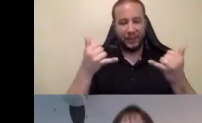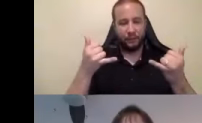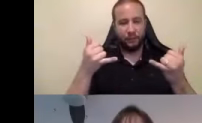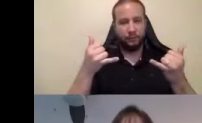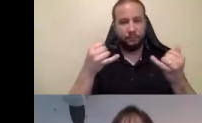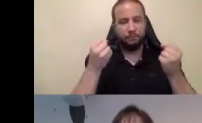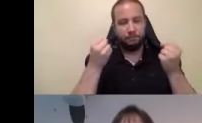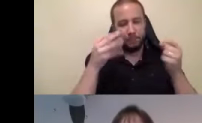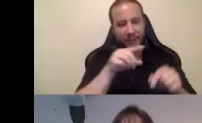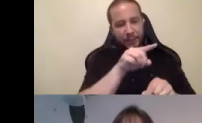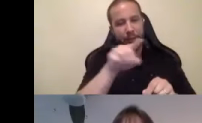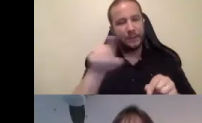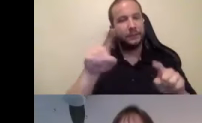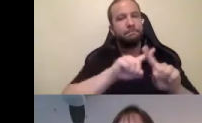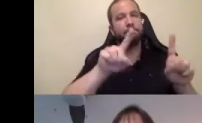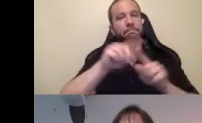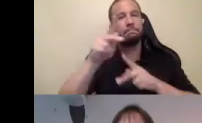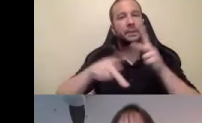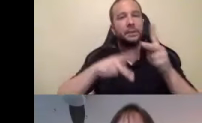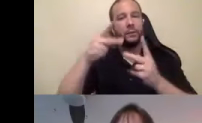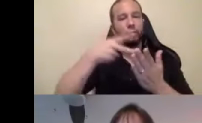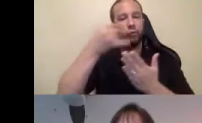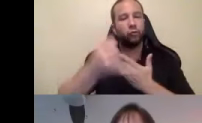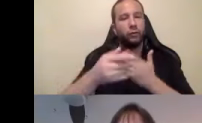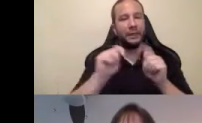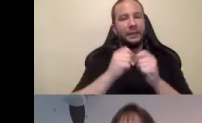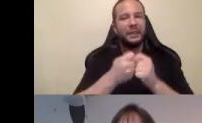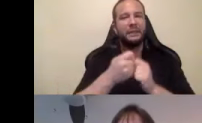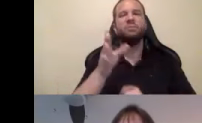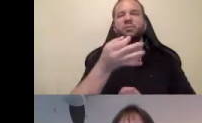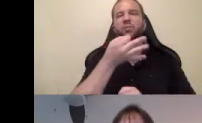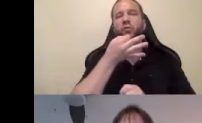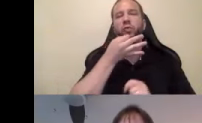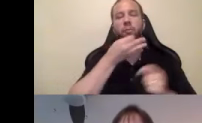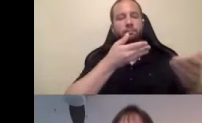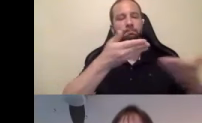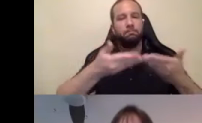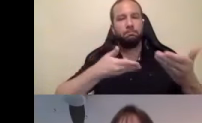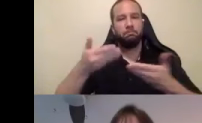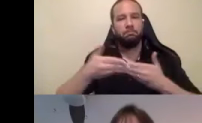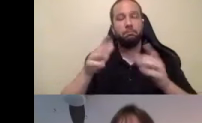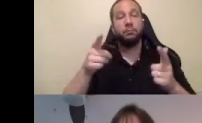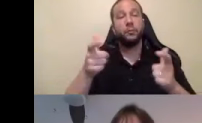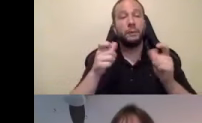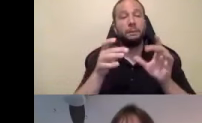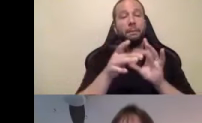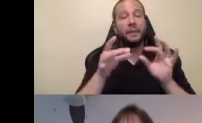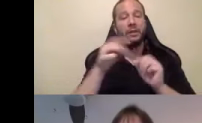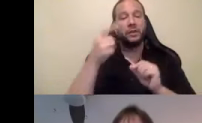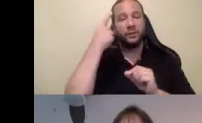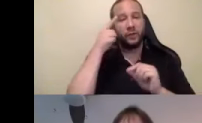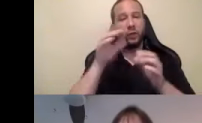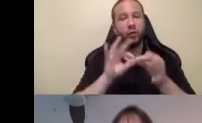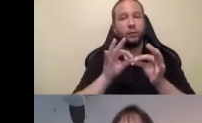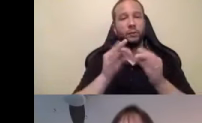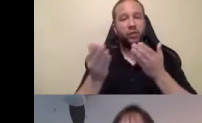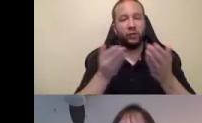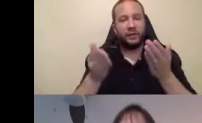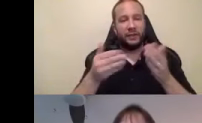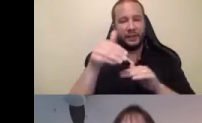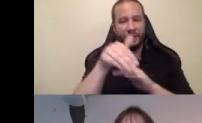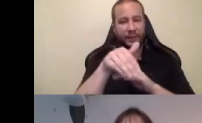by many other members of the project team who will introduce themselves shortly. Just a quick note on translation services tonight.